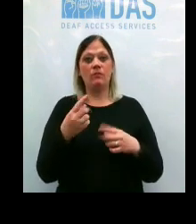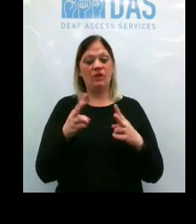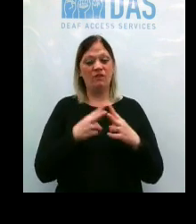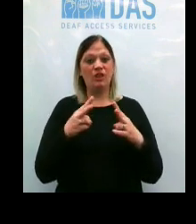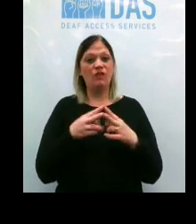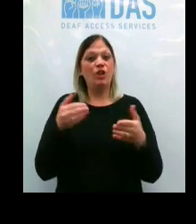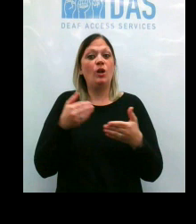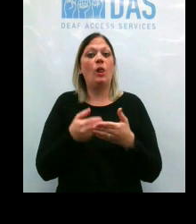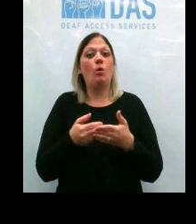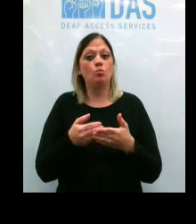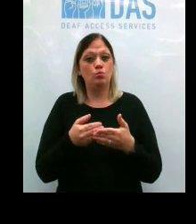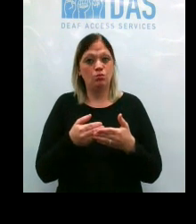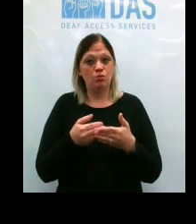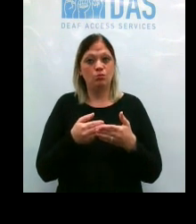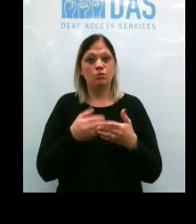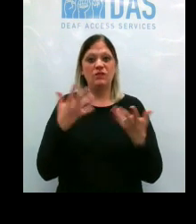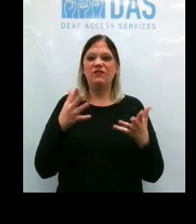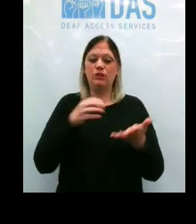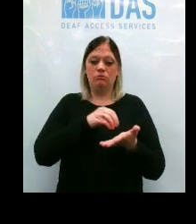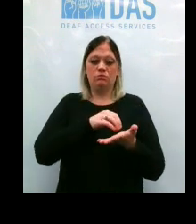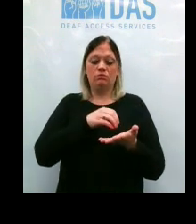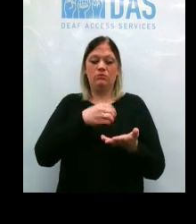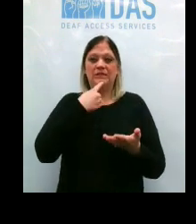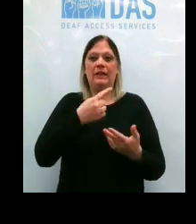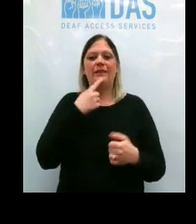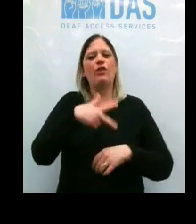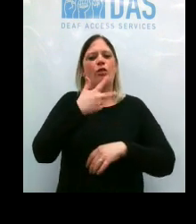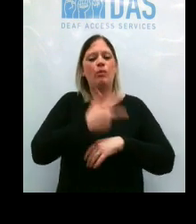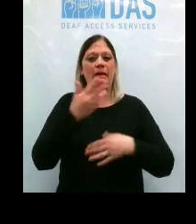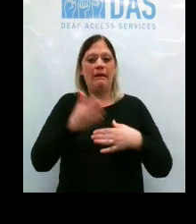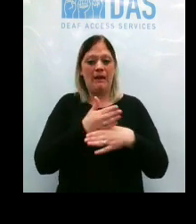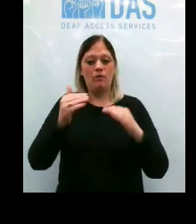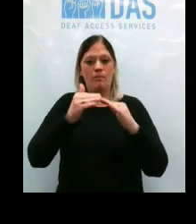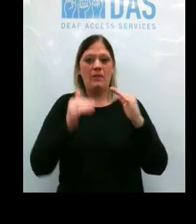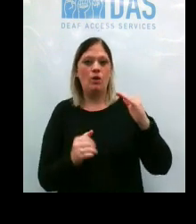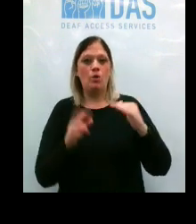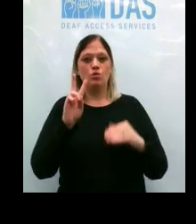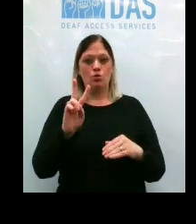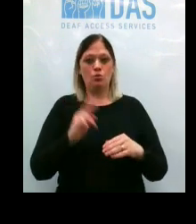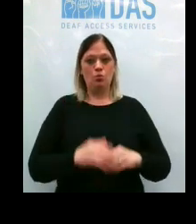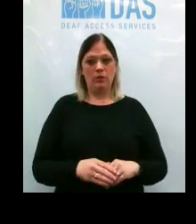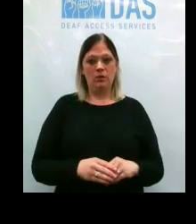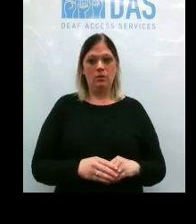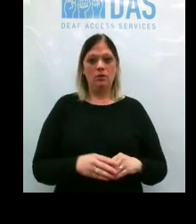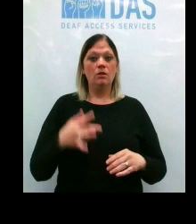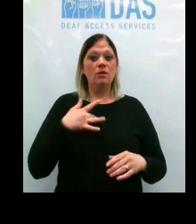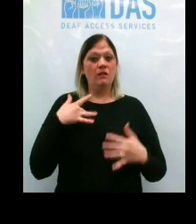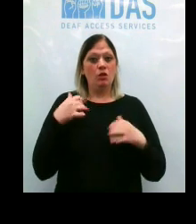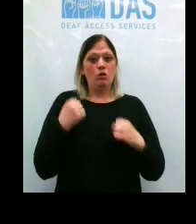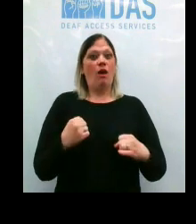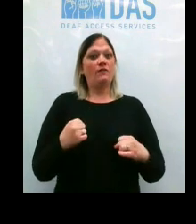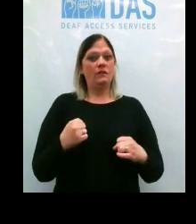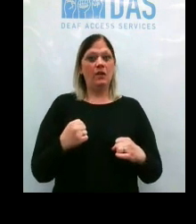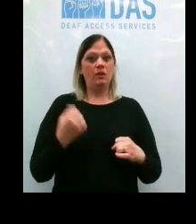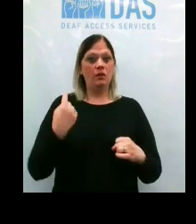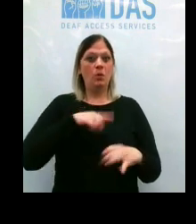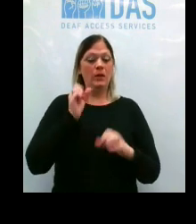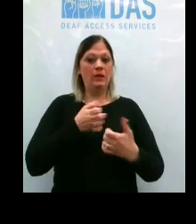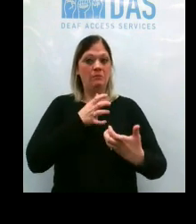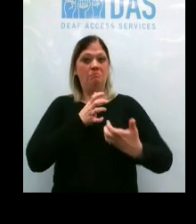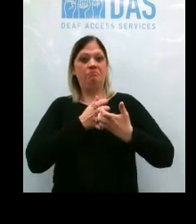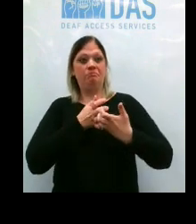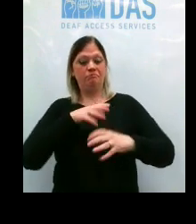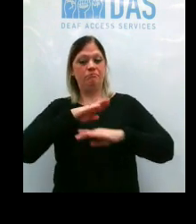new hospitalizations. As I noted, under our most recent 3-day average, we're actually below 2. So I feel confident that we'll be able to meet that if we keep